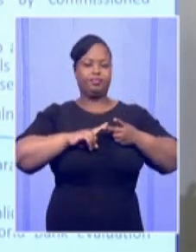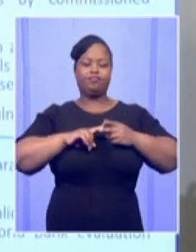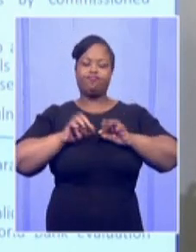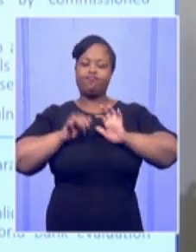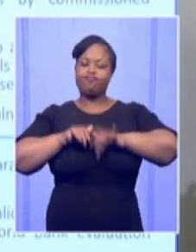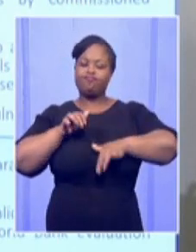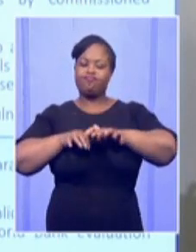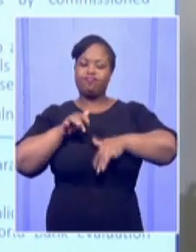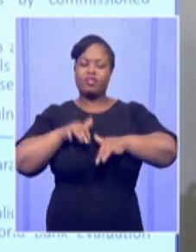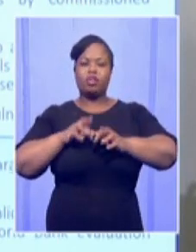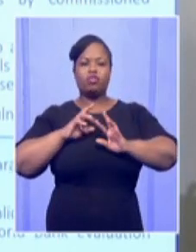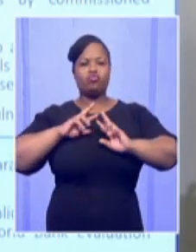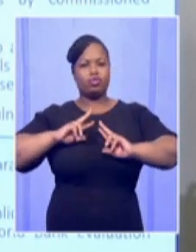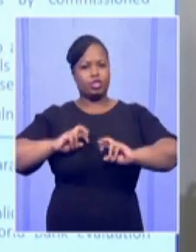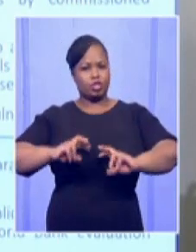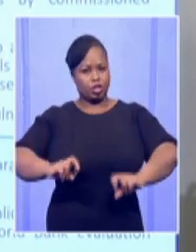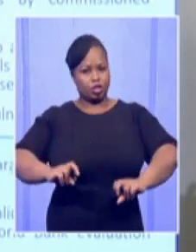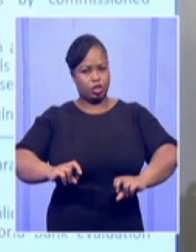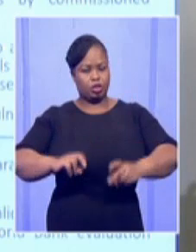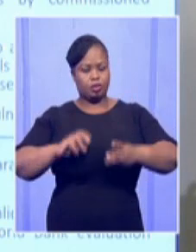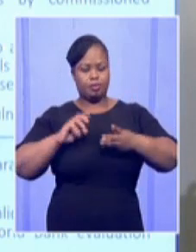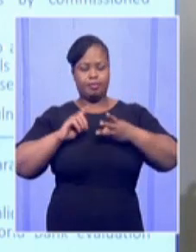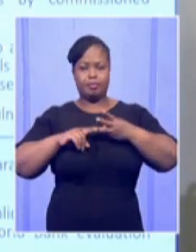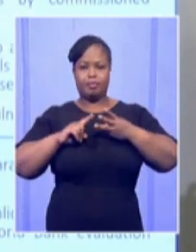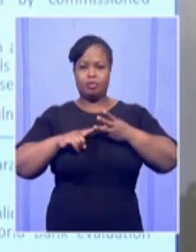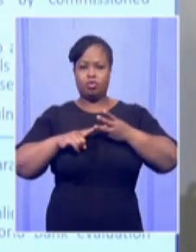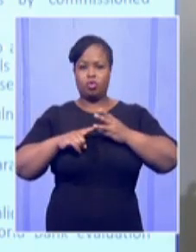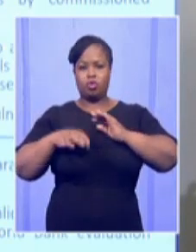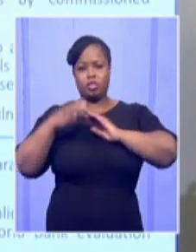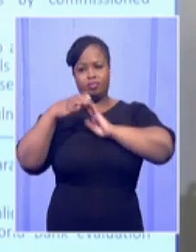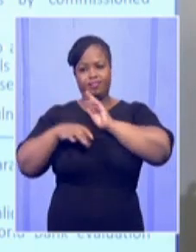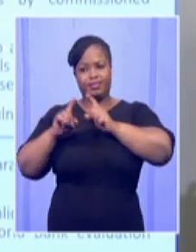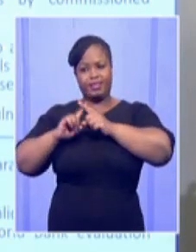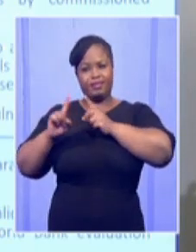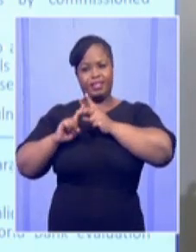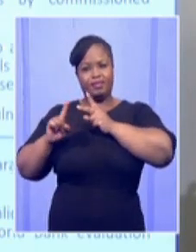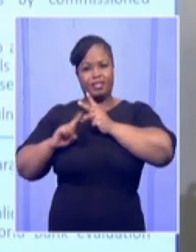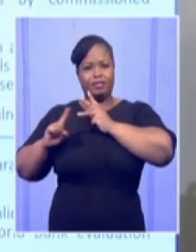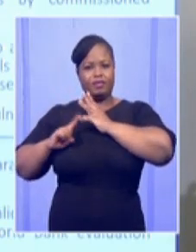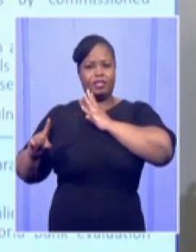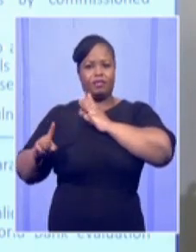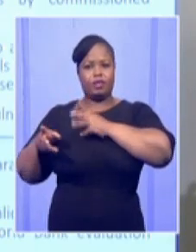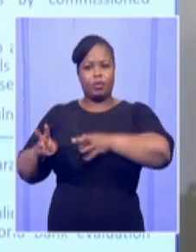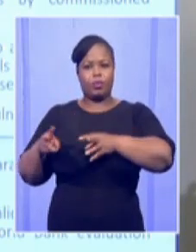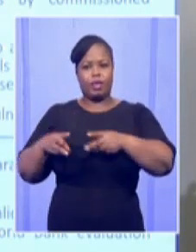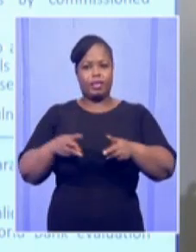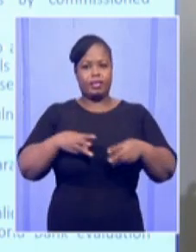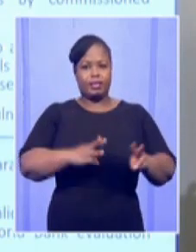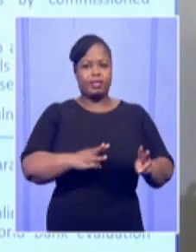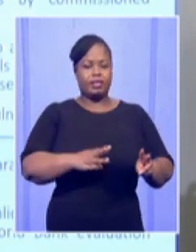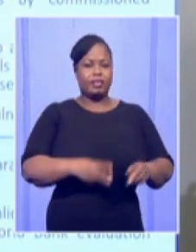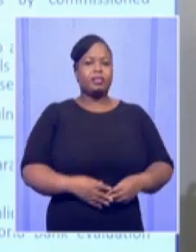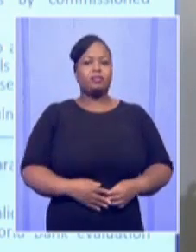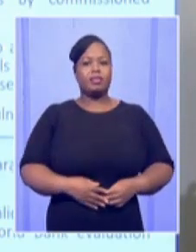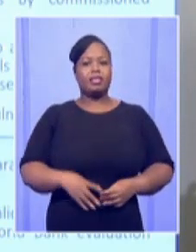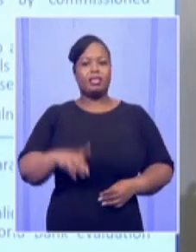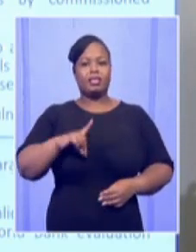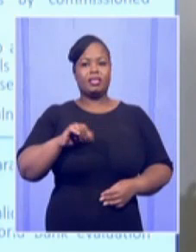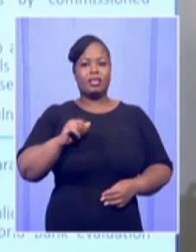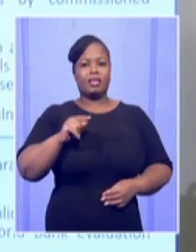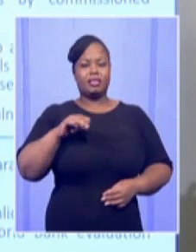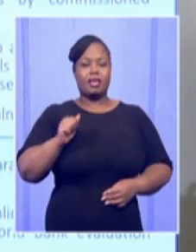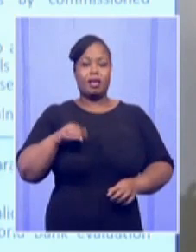in some parts. Each chapter actually draws from different sets of methodology, data analysis, you name